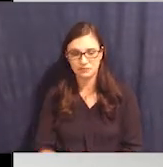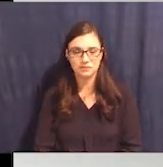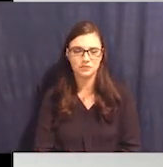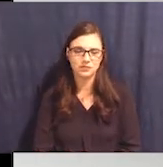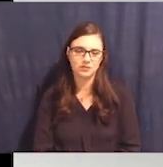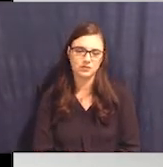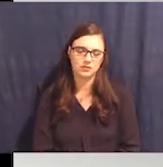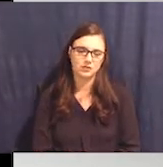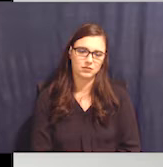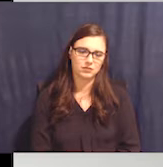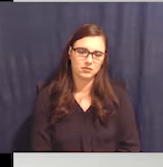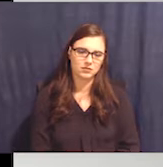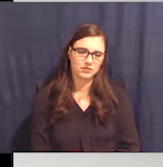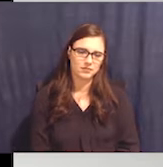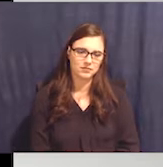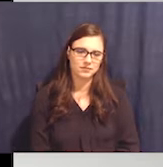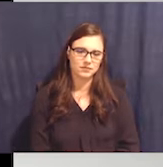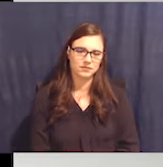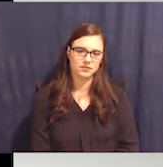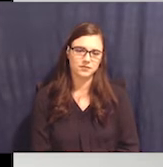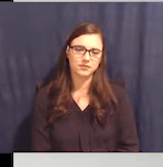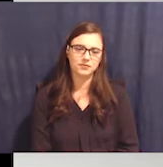slide.